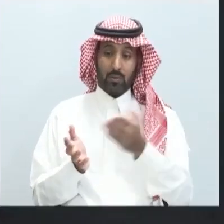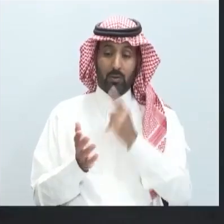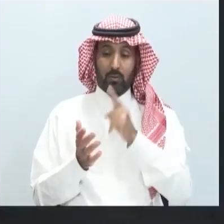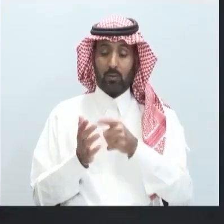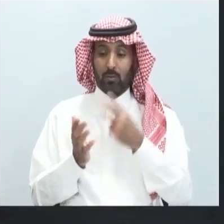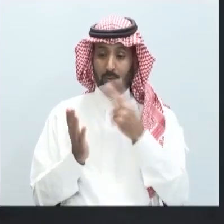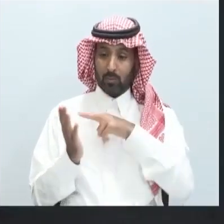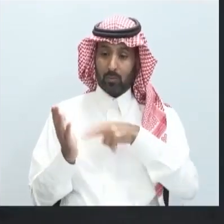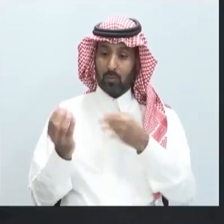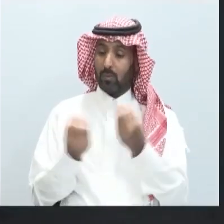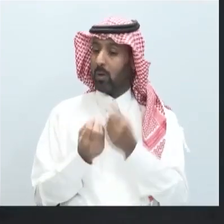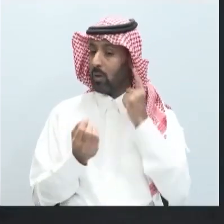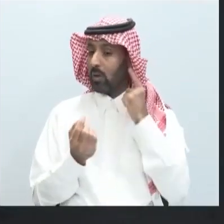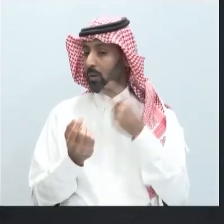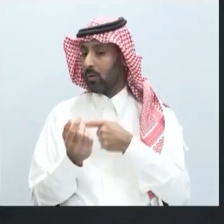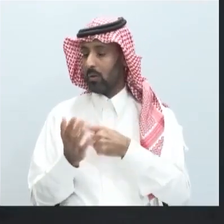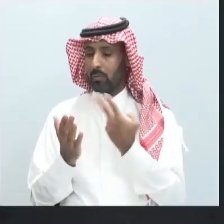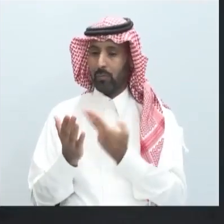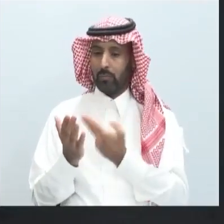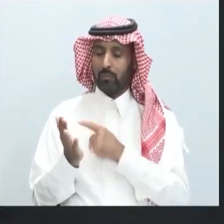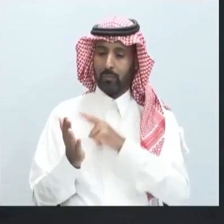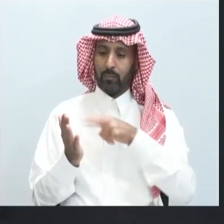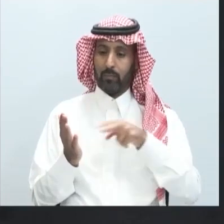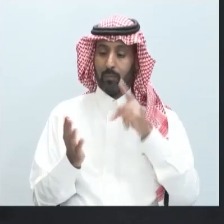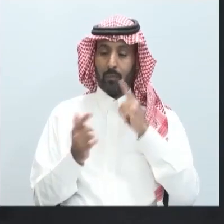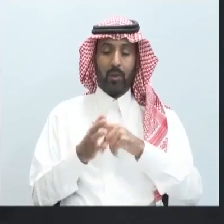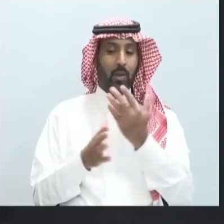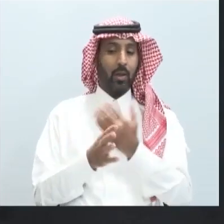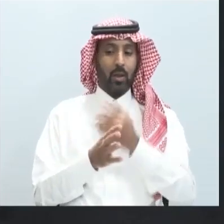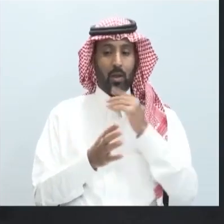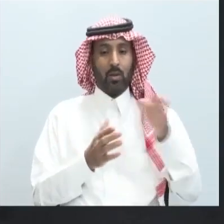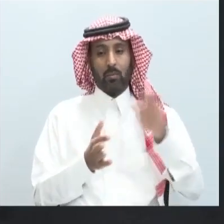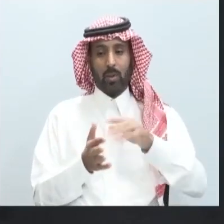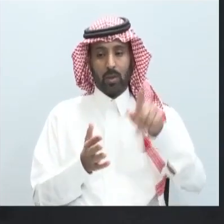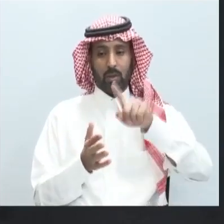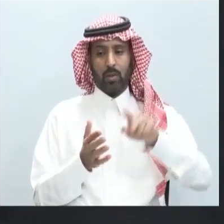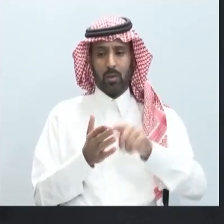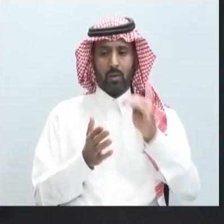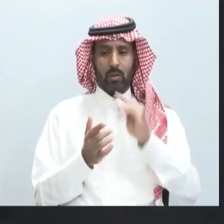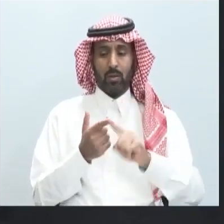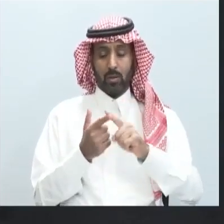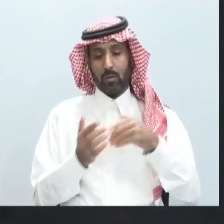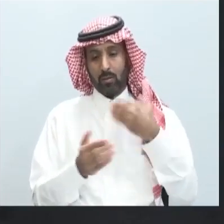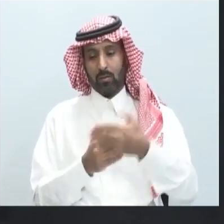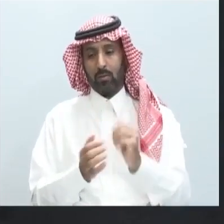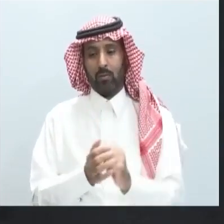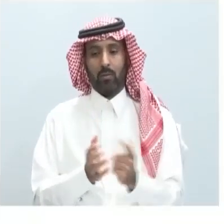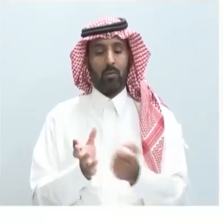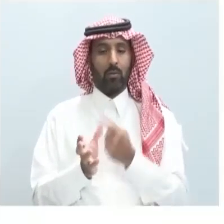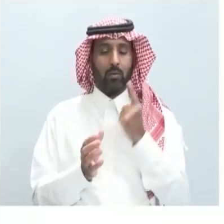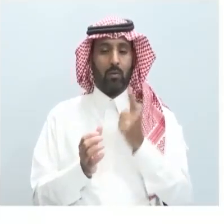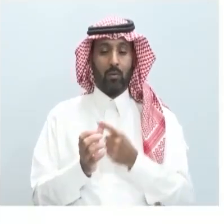We'll be reading it. I'll be listening to it now. So listen, because we'll be answering questions about it later on.